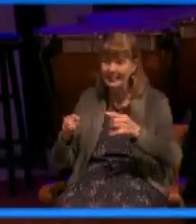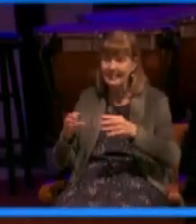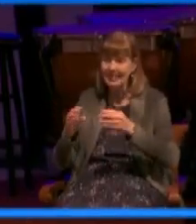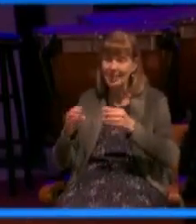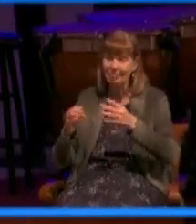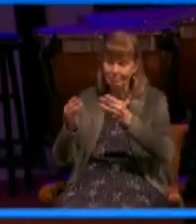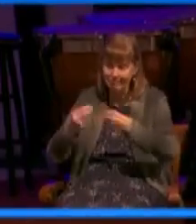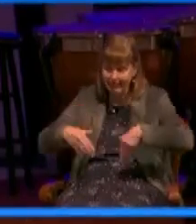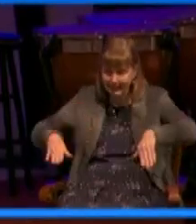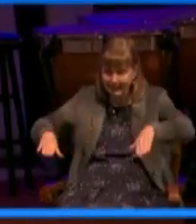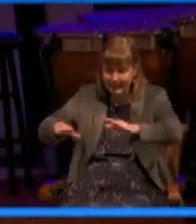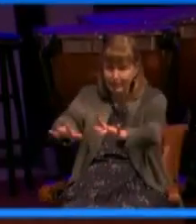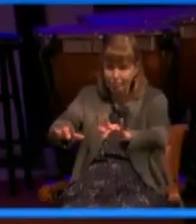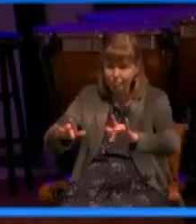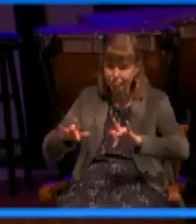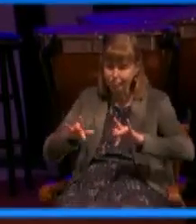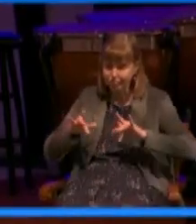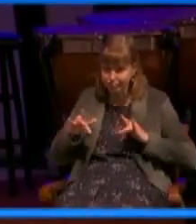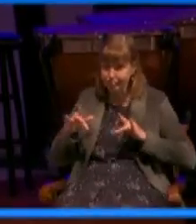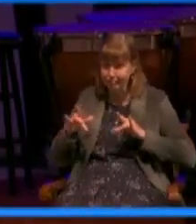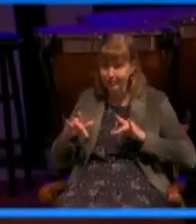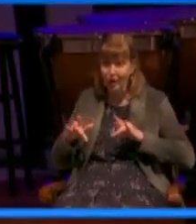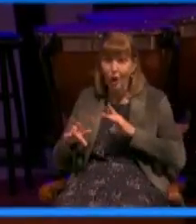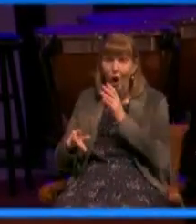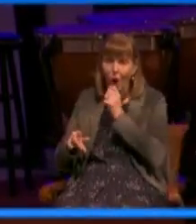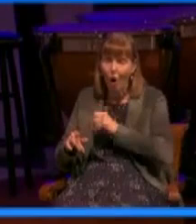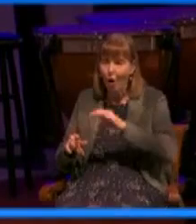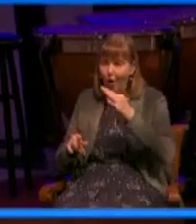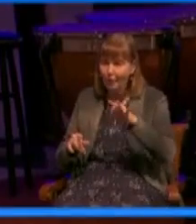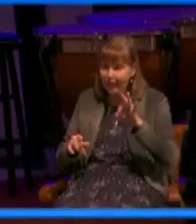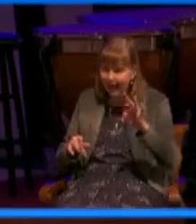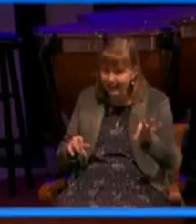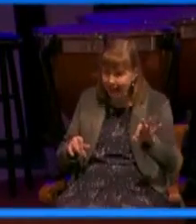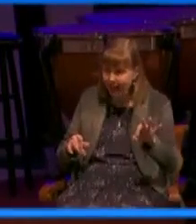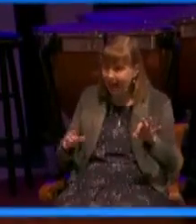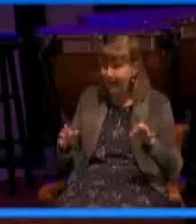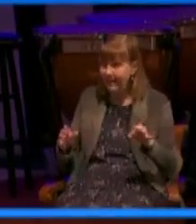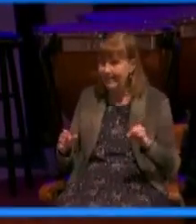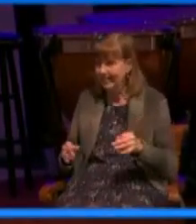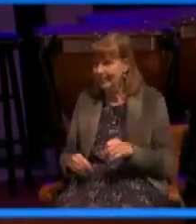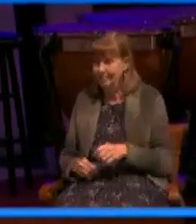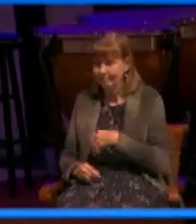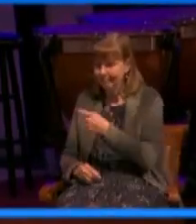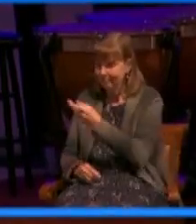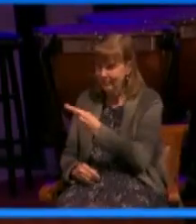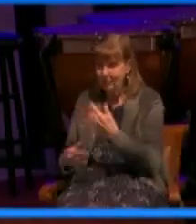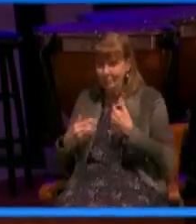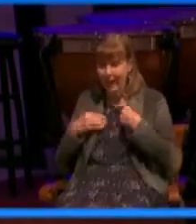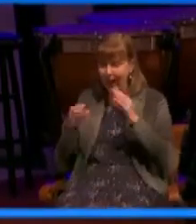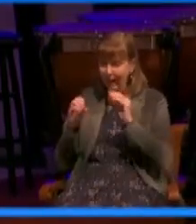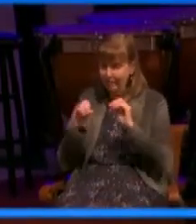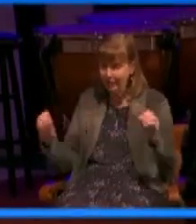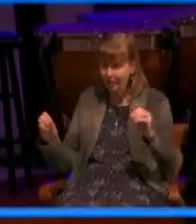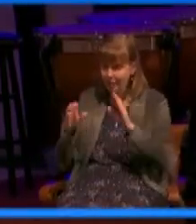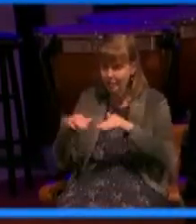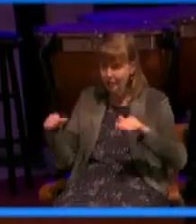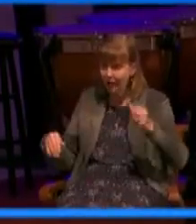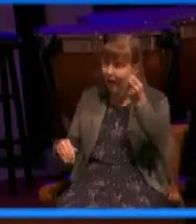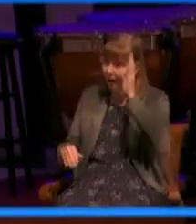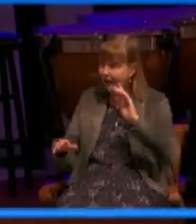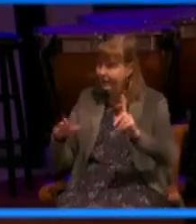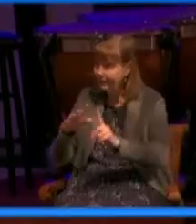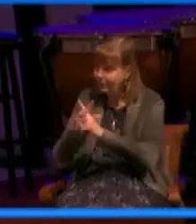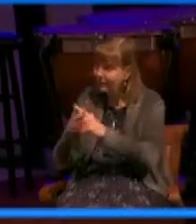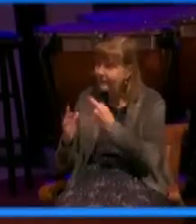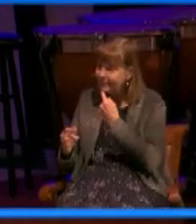old without one heir with his wife, and God will show up and say, not only are you going to have an heir, but from you will come nations upon